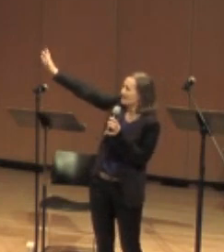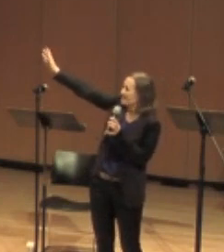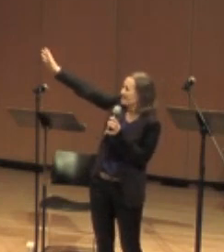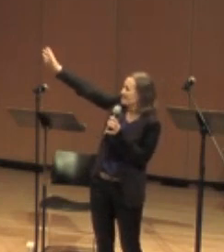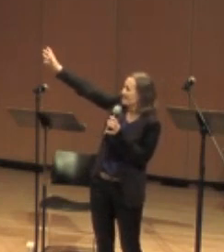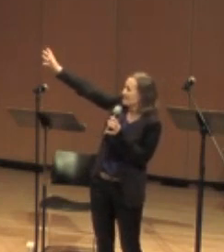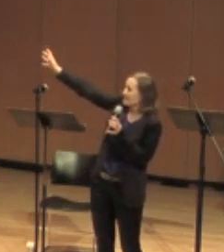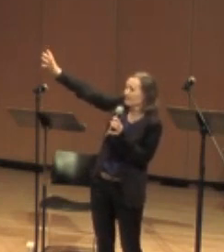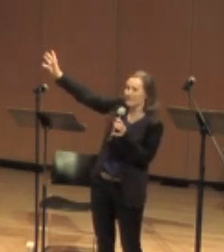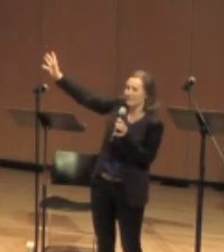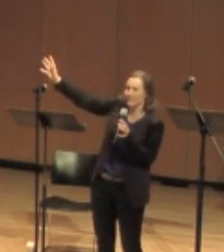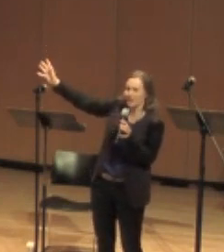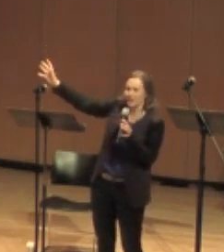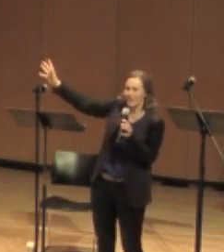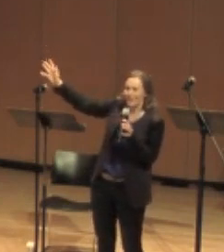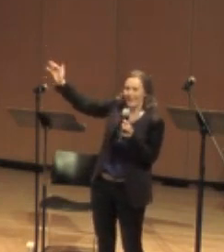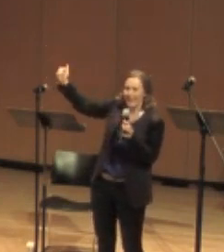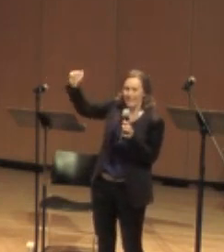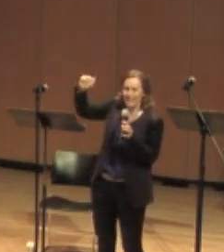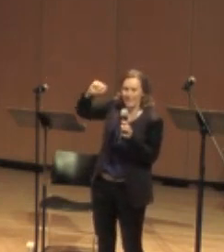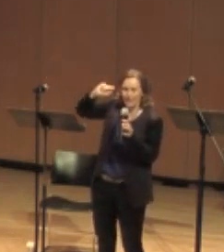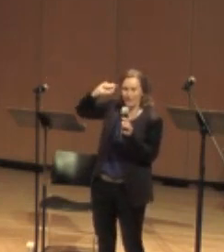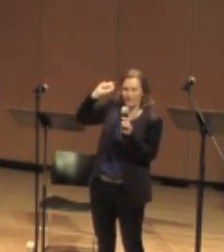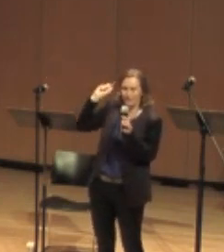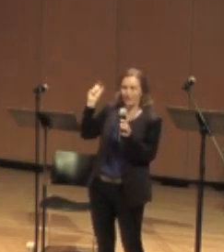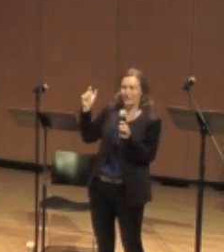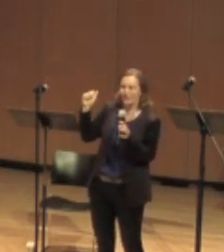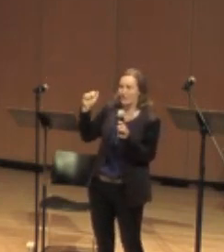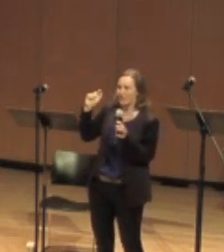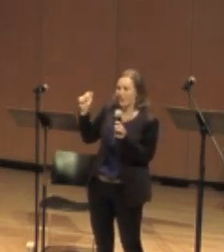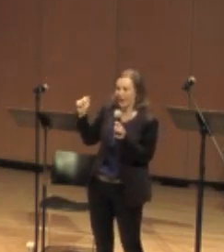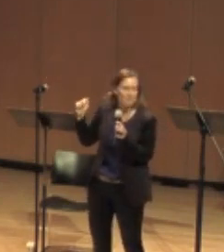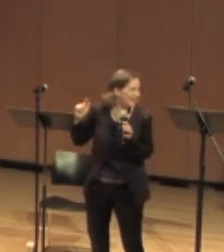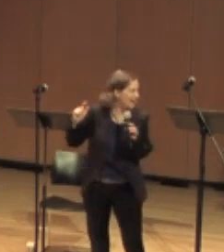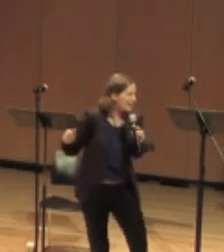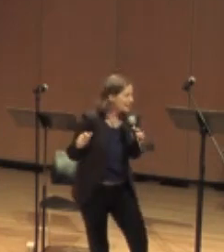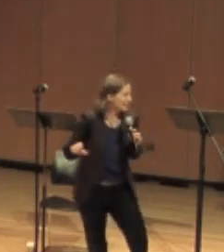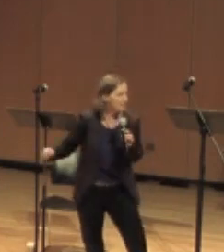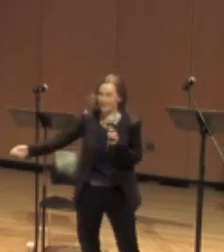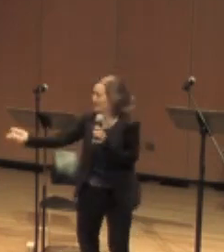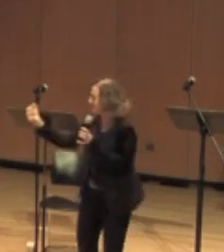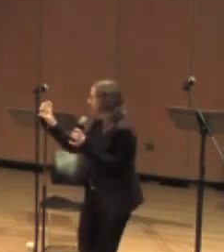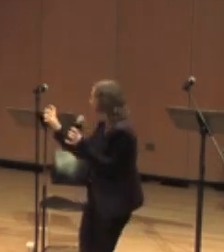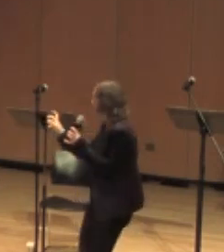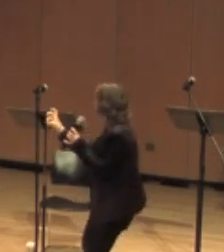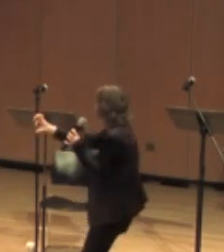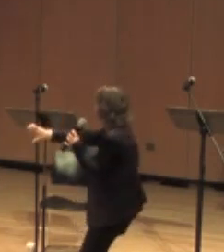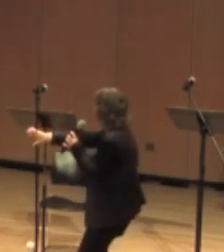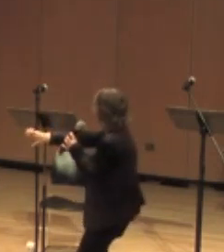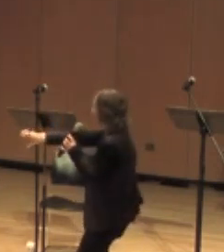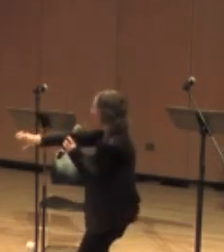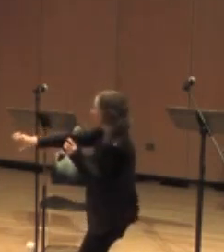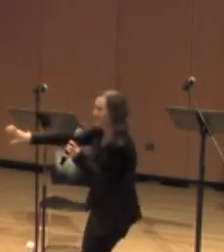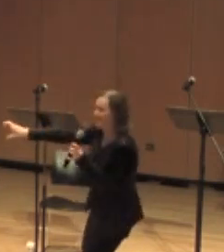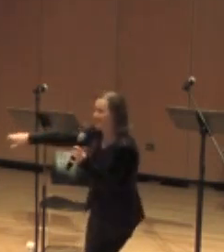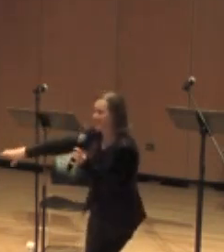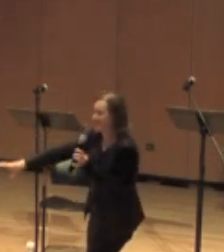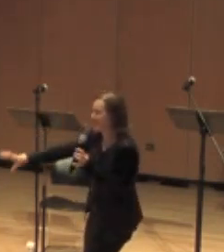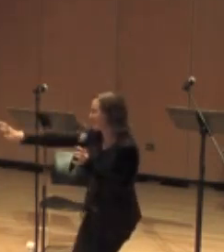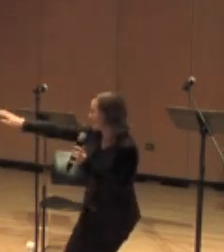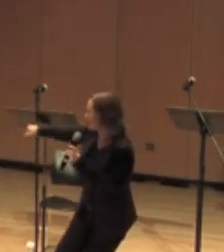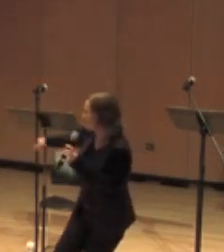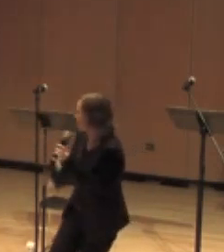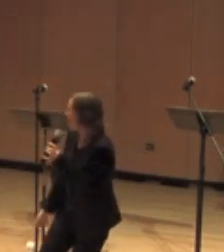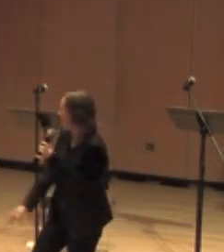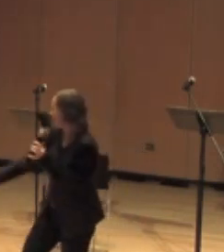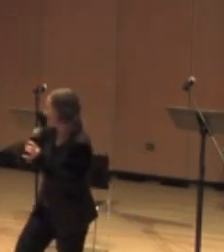wall to S symbolize the window that is footage that was shot by Eric who is shooting the um